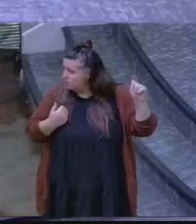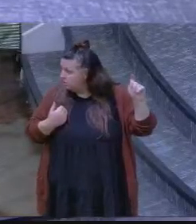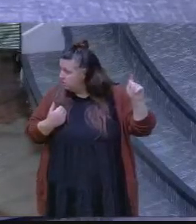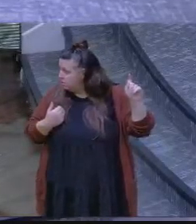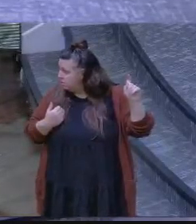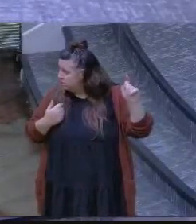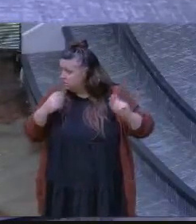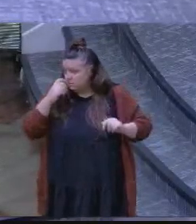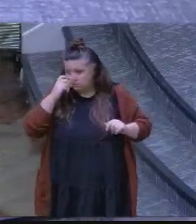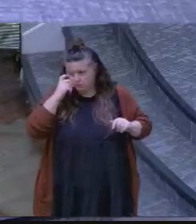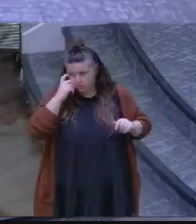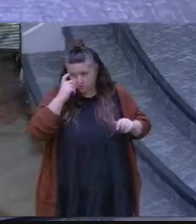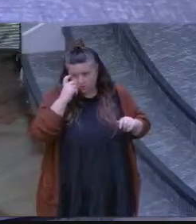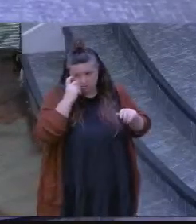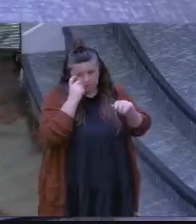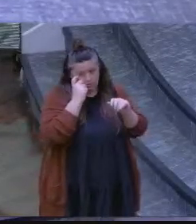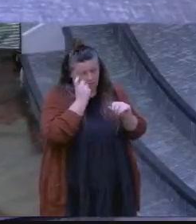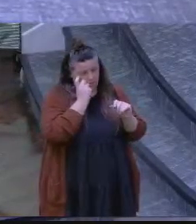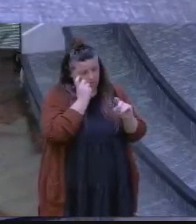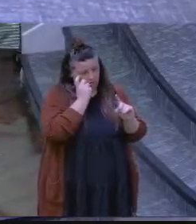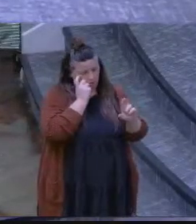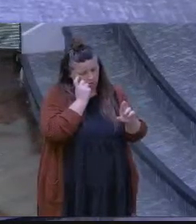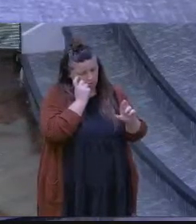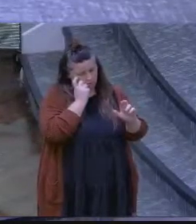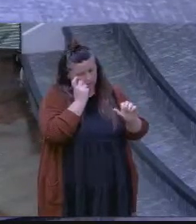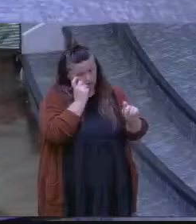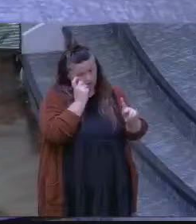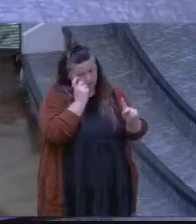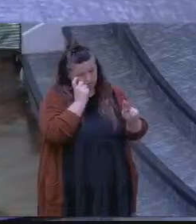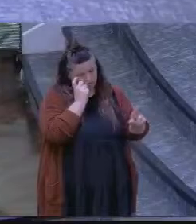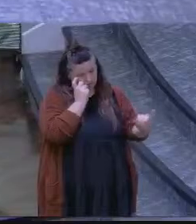update? Okay, Dr. Askew.